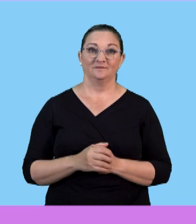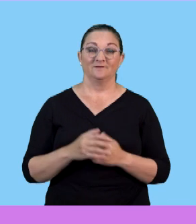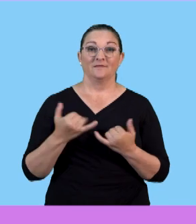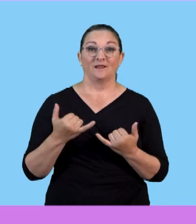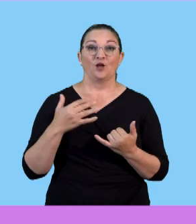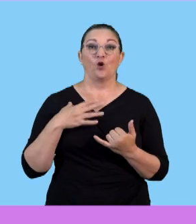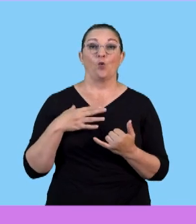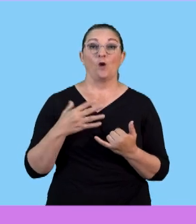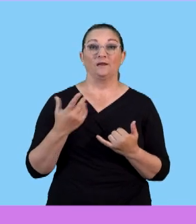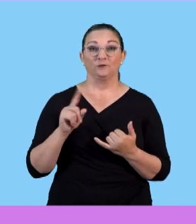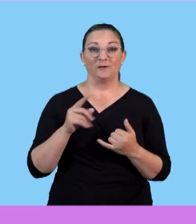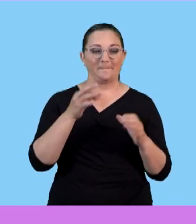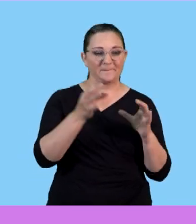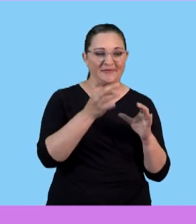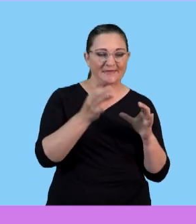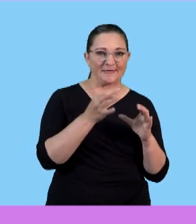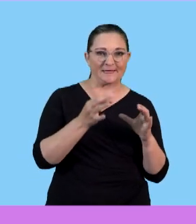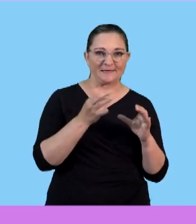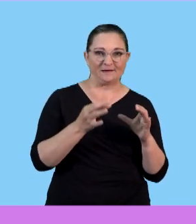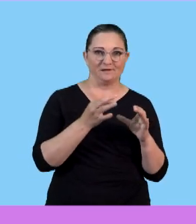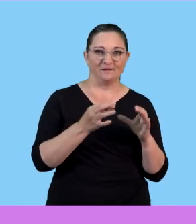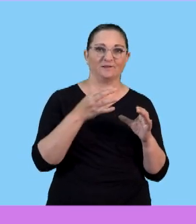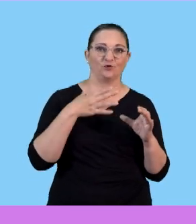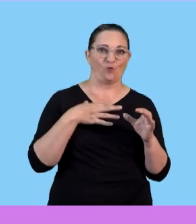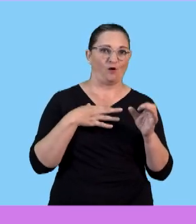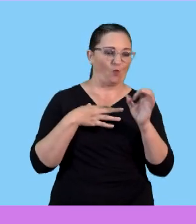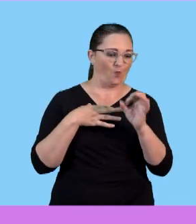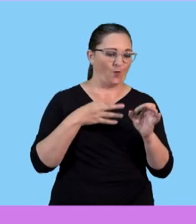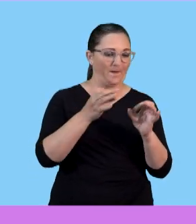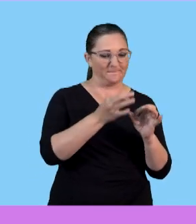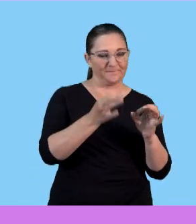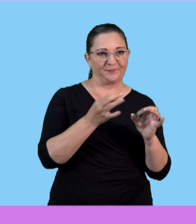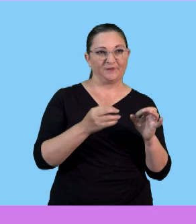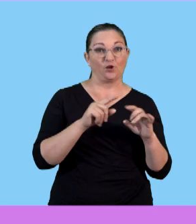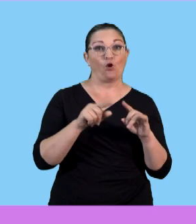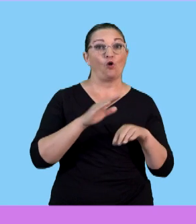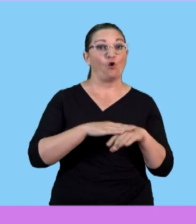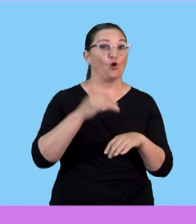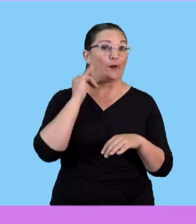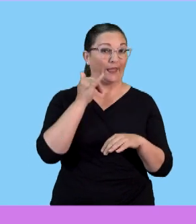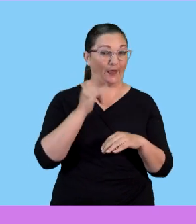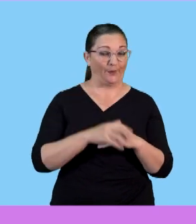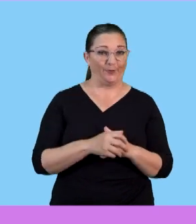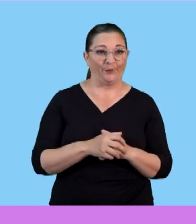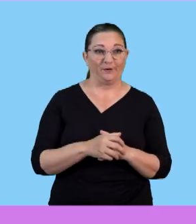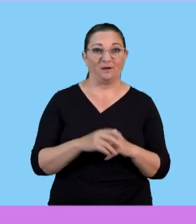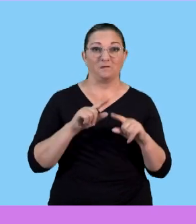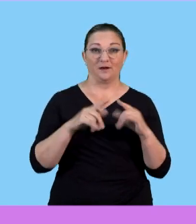Now, she wants to do some beading on the perimeter of the yellow part. Calculate